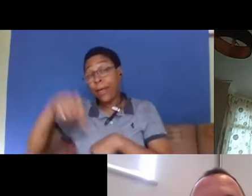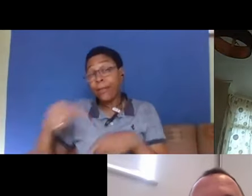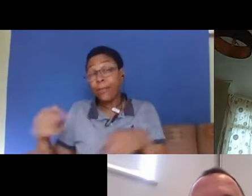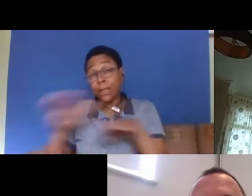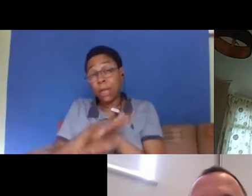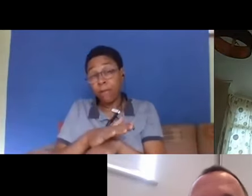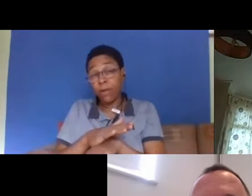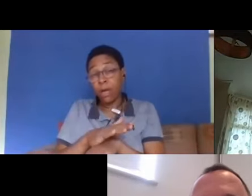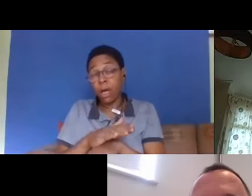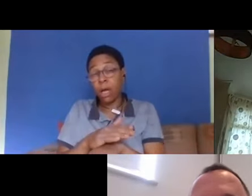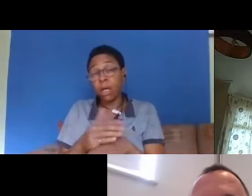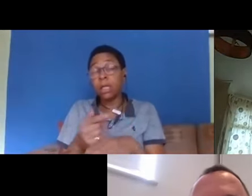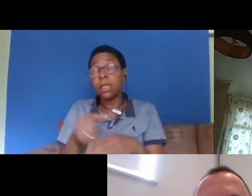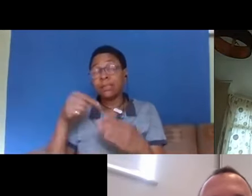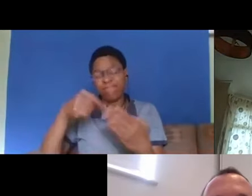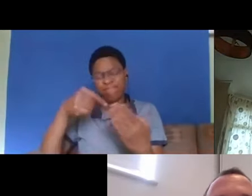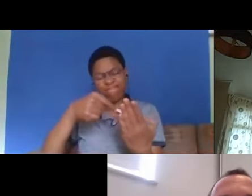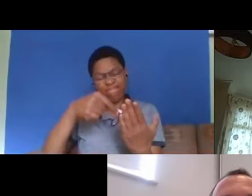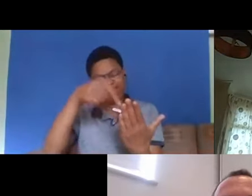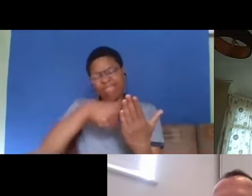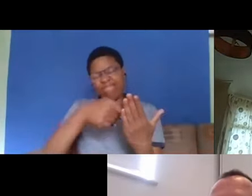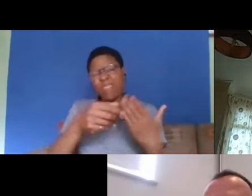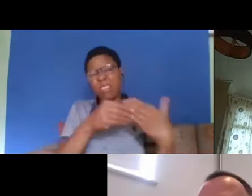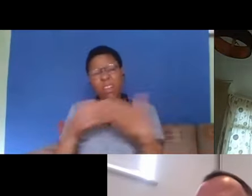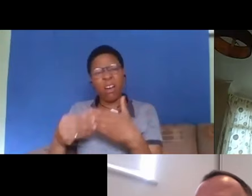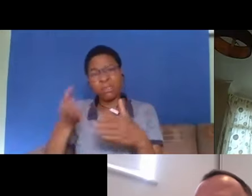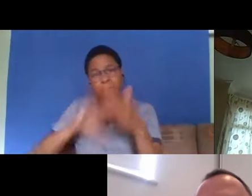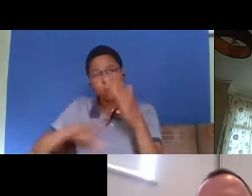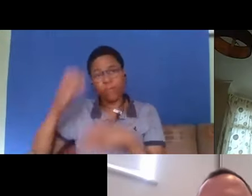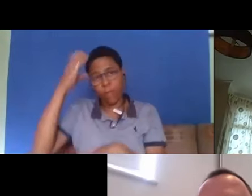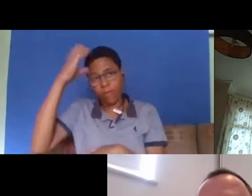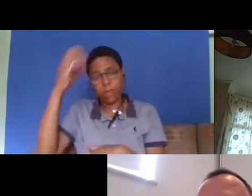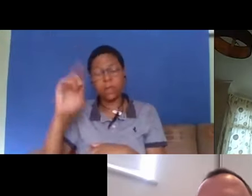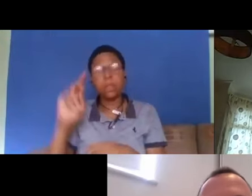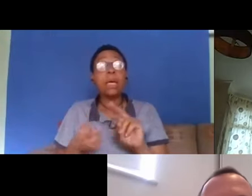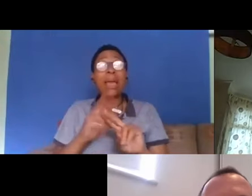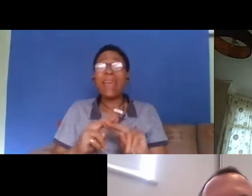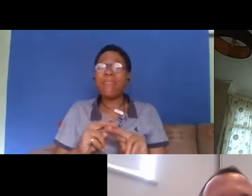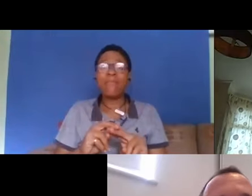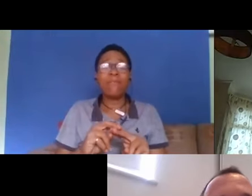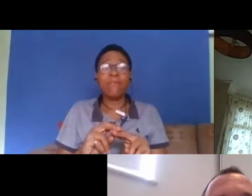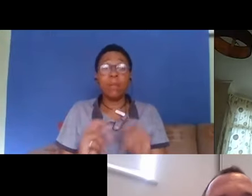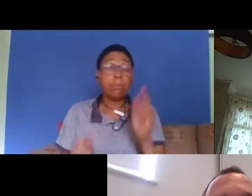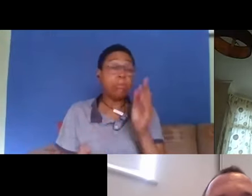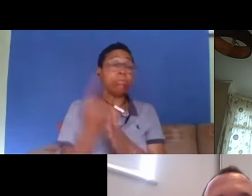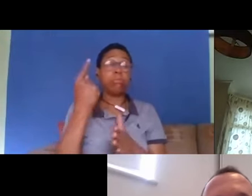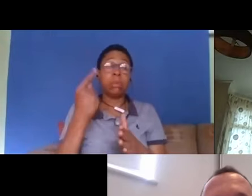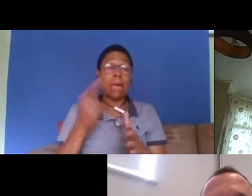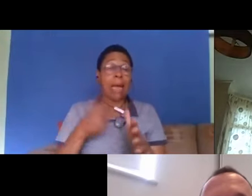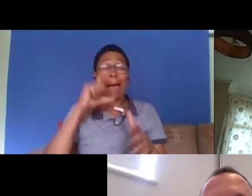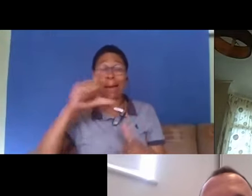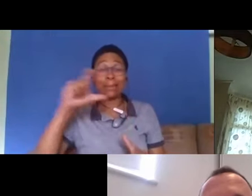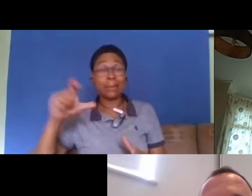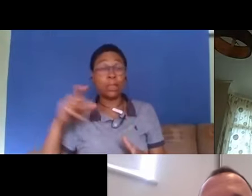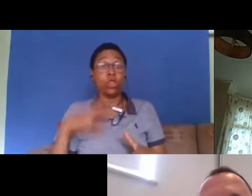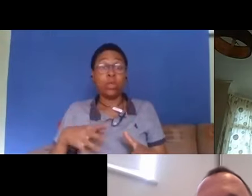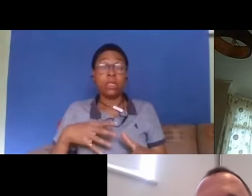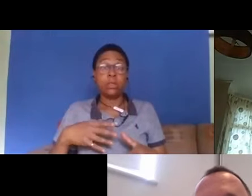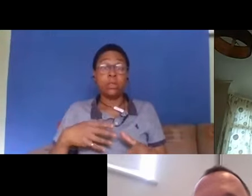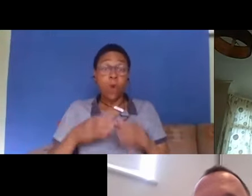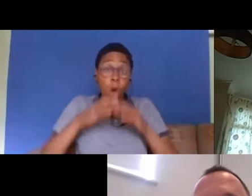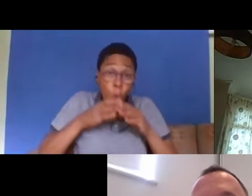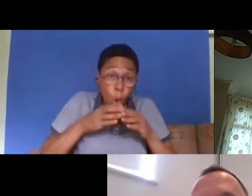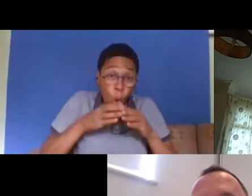accidents and incidents, and I can copy the wording in there, but basically